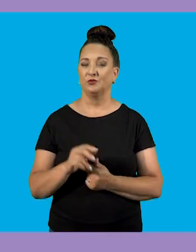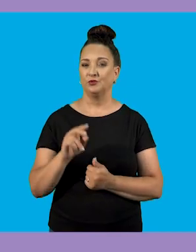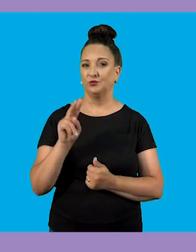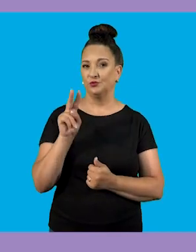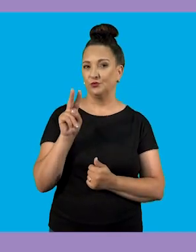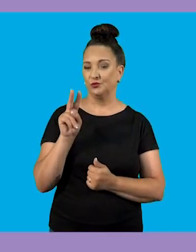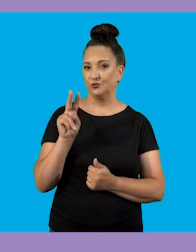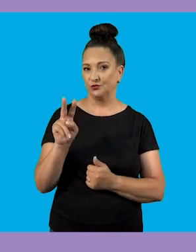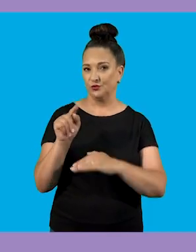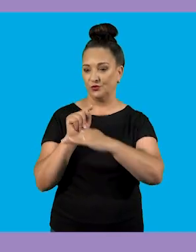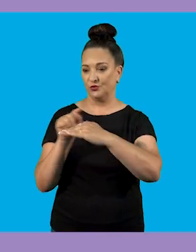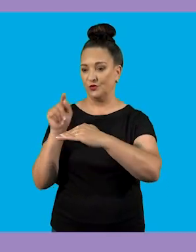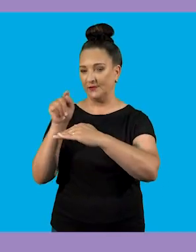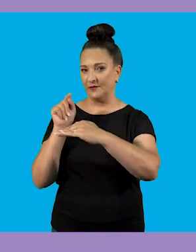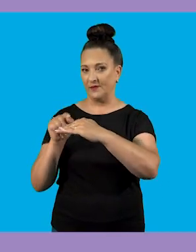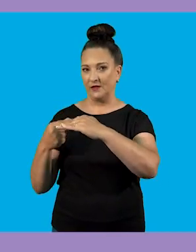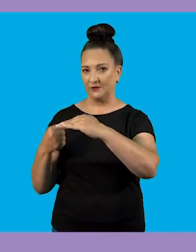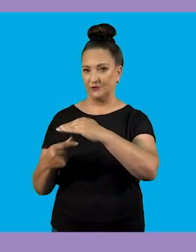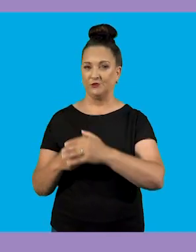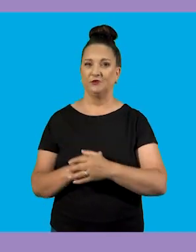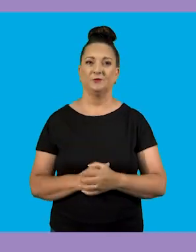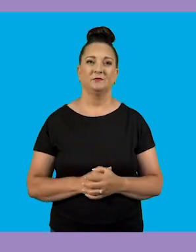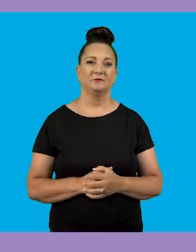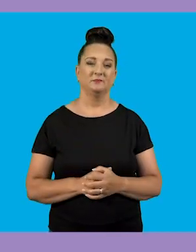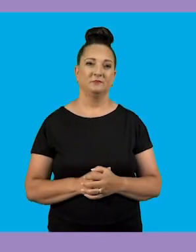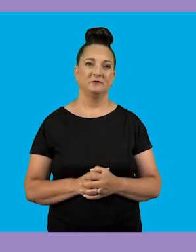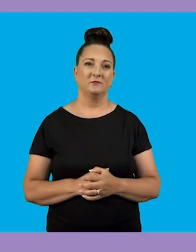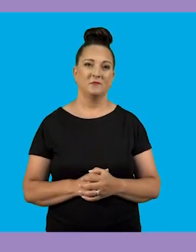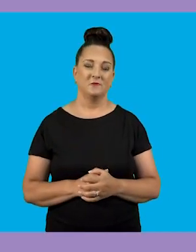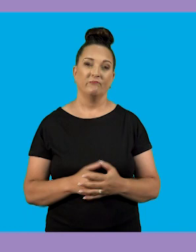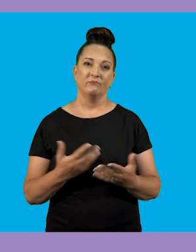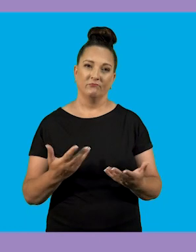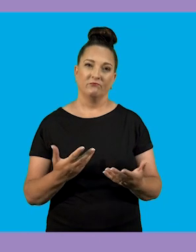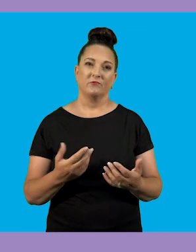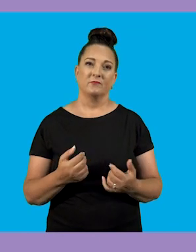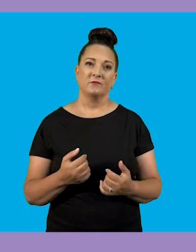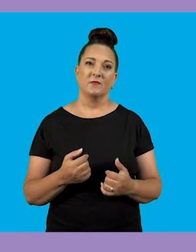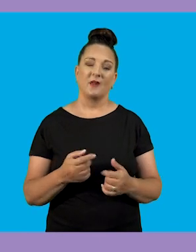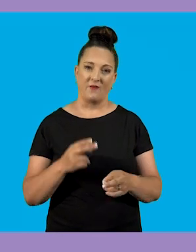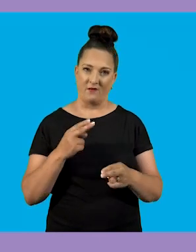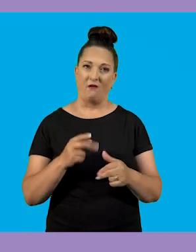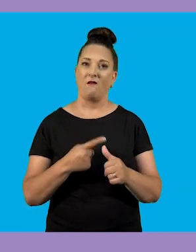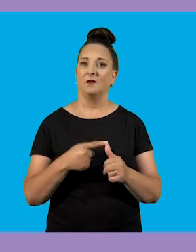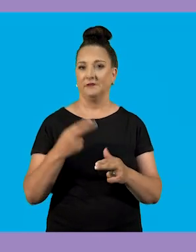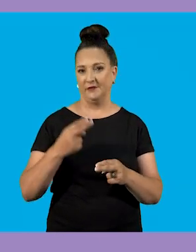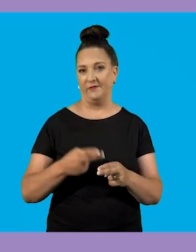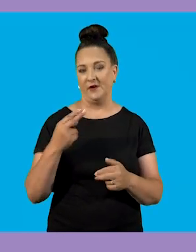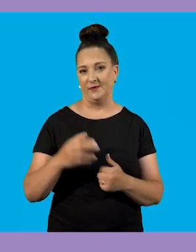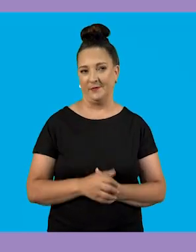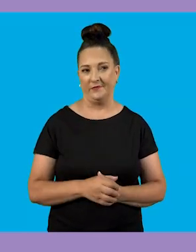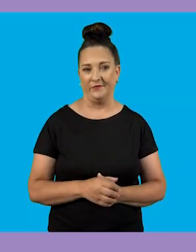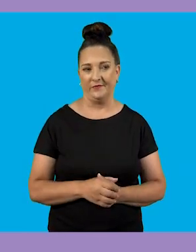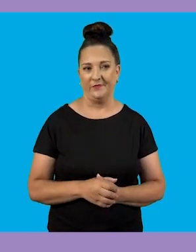that is 2 divided by g. So that will remain that way, and that is our final